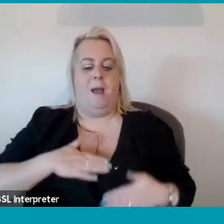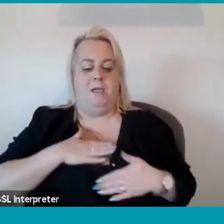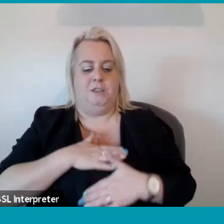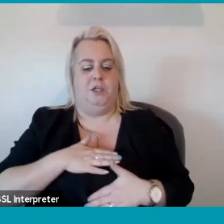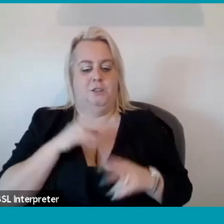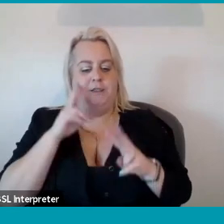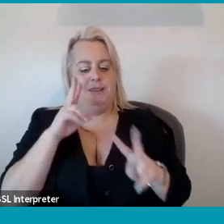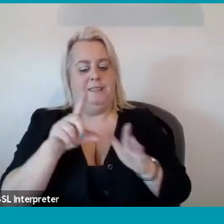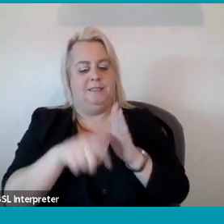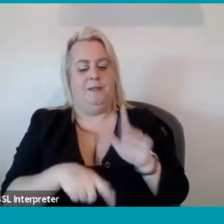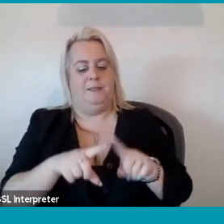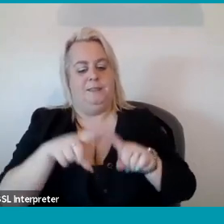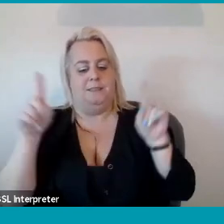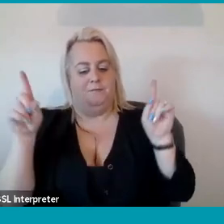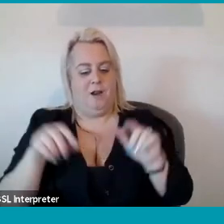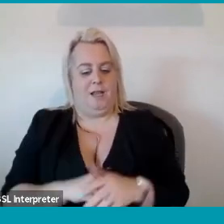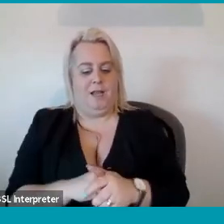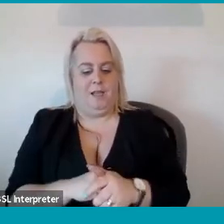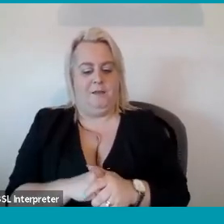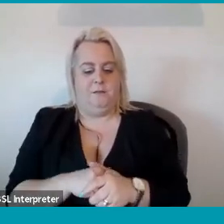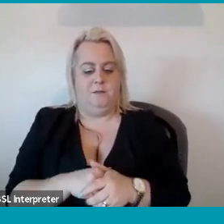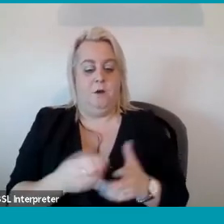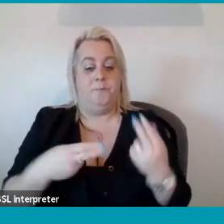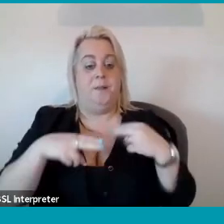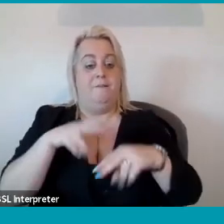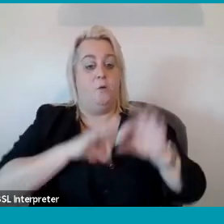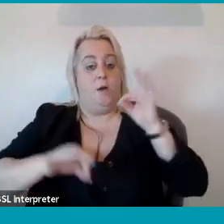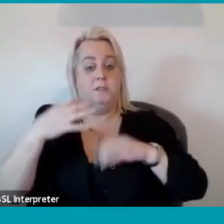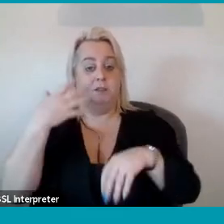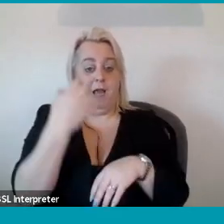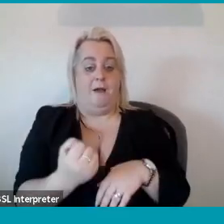differently. So we'd be very happy to answer any questions.